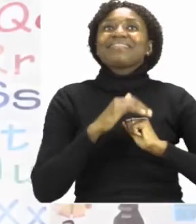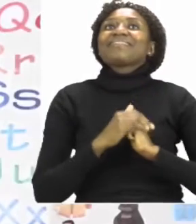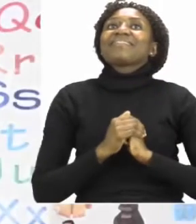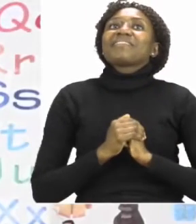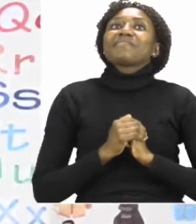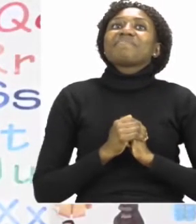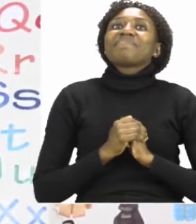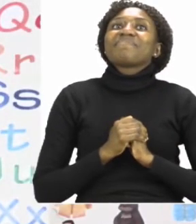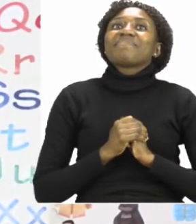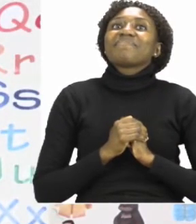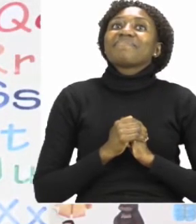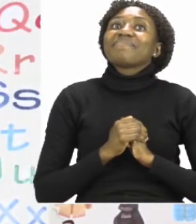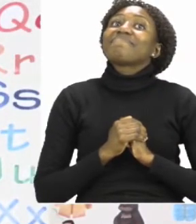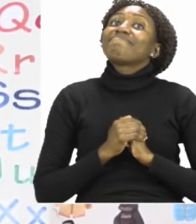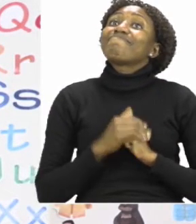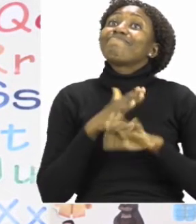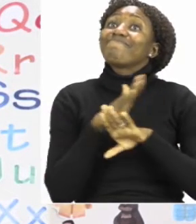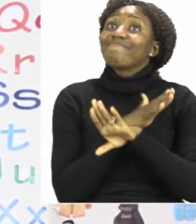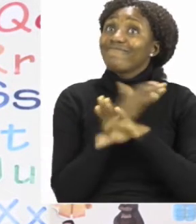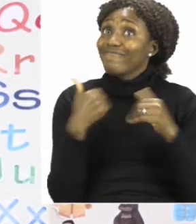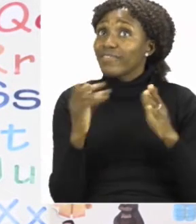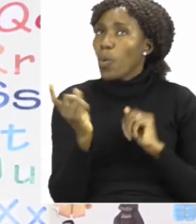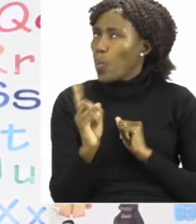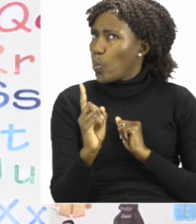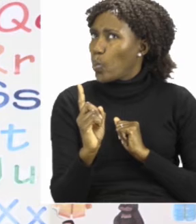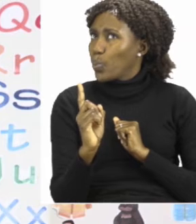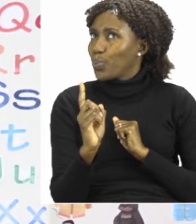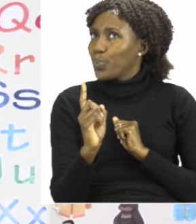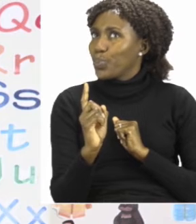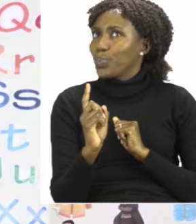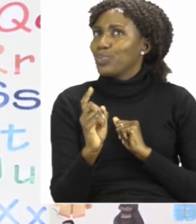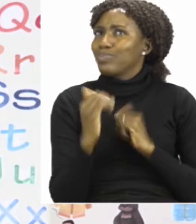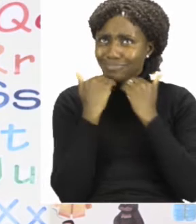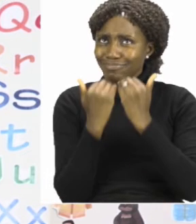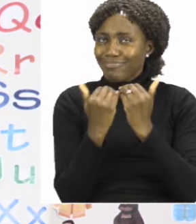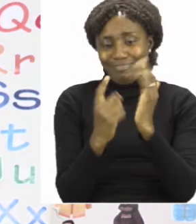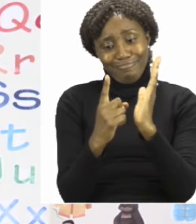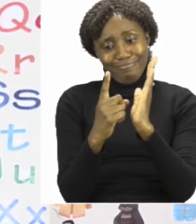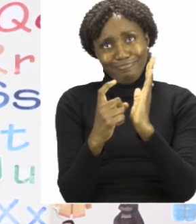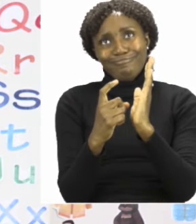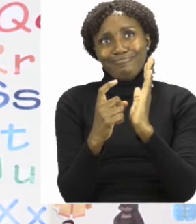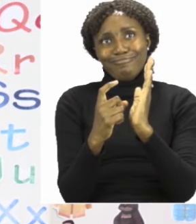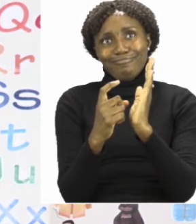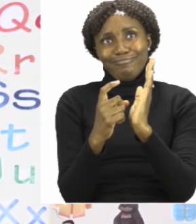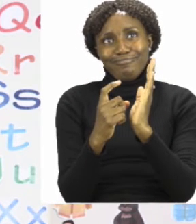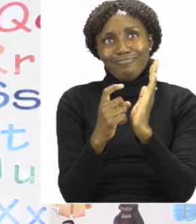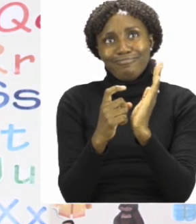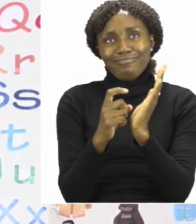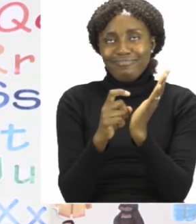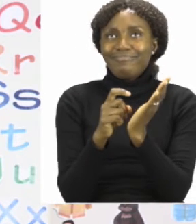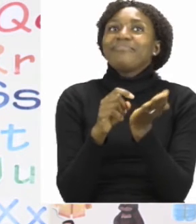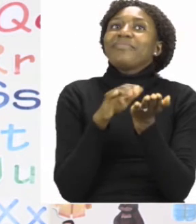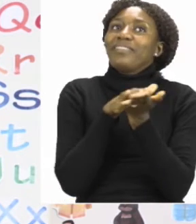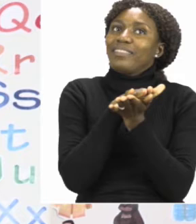animals. And before we get into any lessons, boys and girls, we know that we need to sanitize. So let us take our